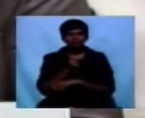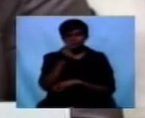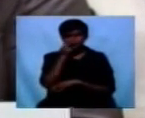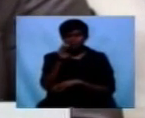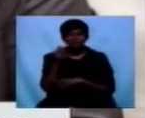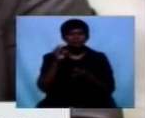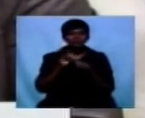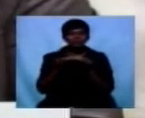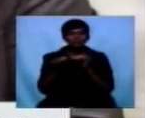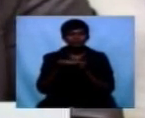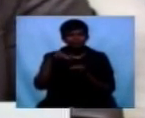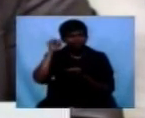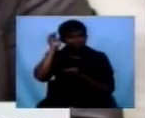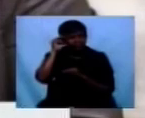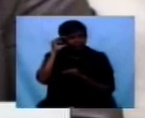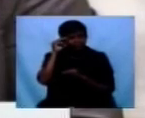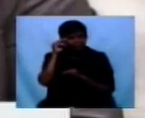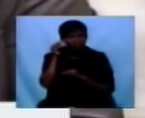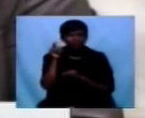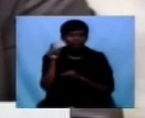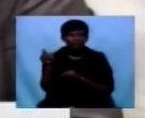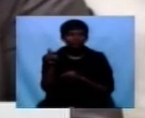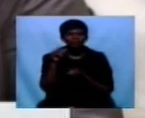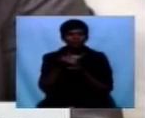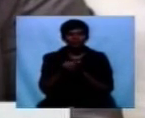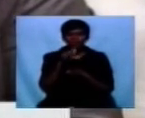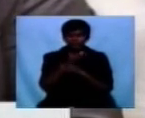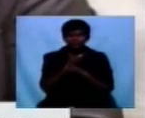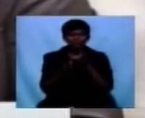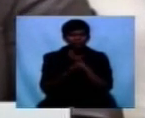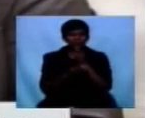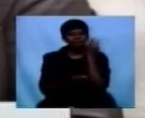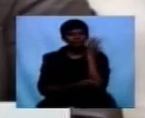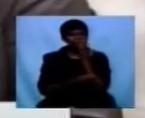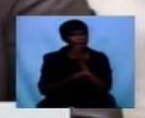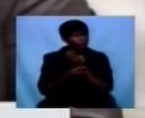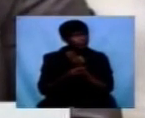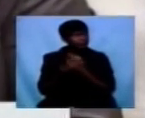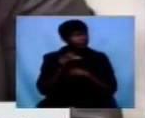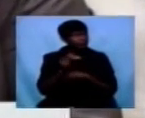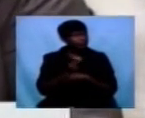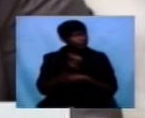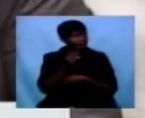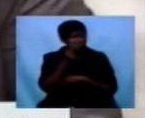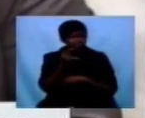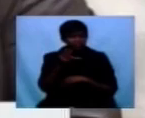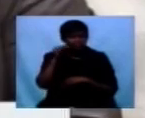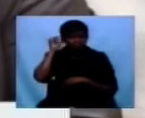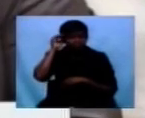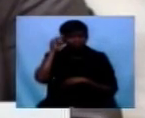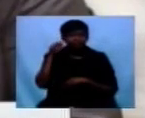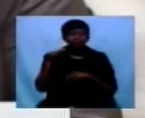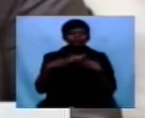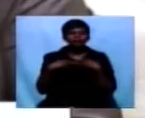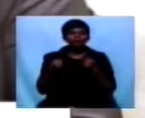ministries doing and dealing in infrastructure development. We saw the Ministry of Health building hospitals,